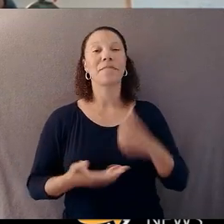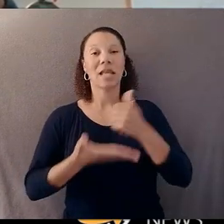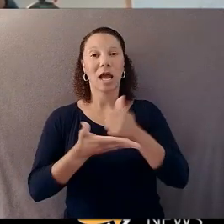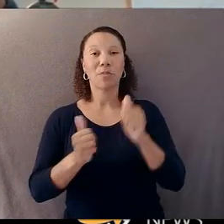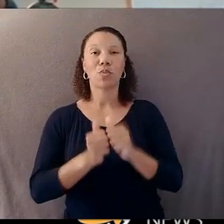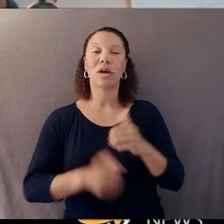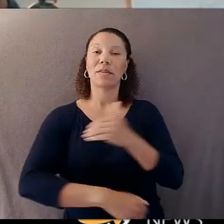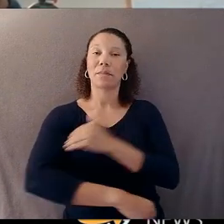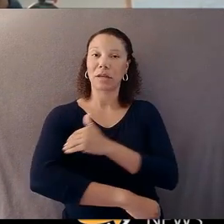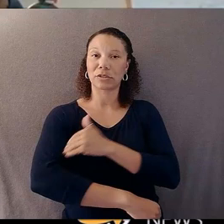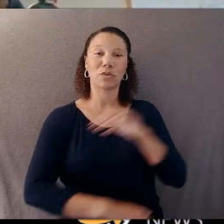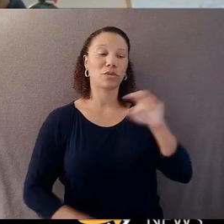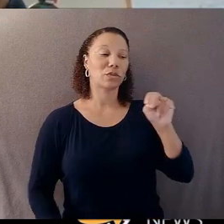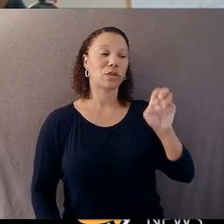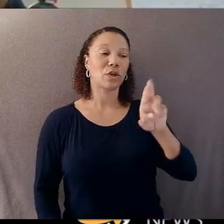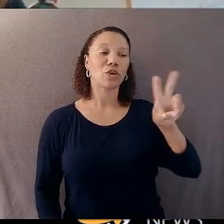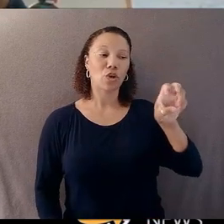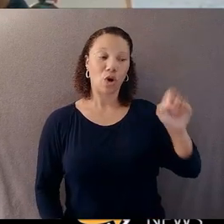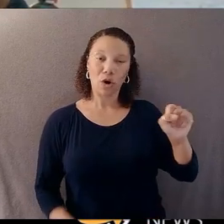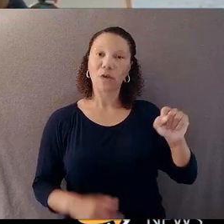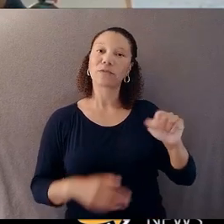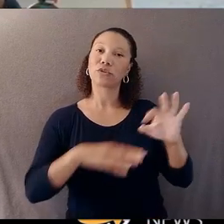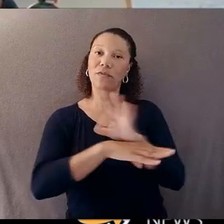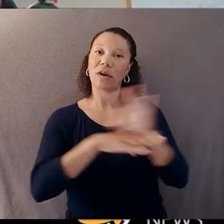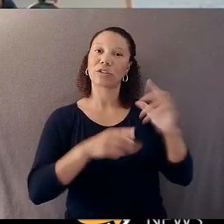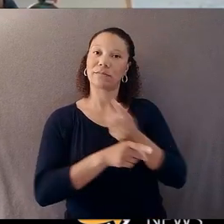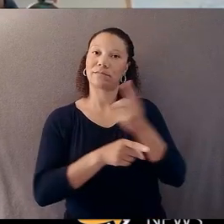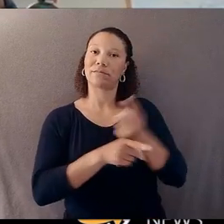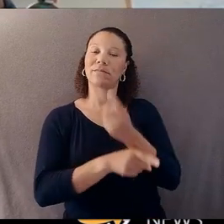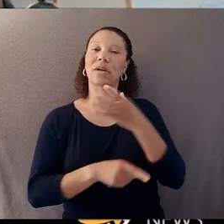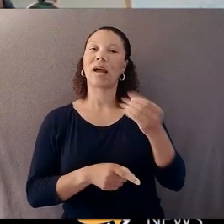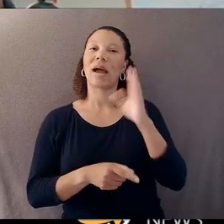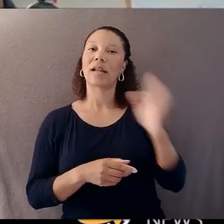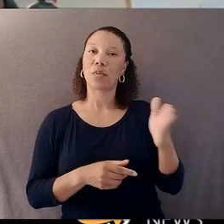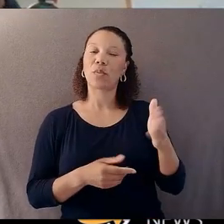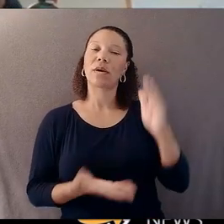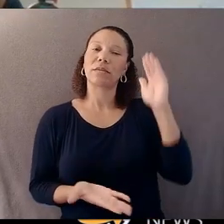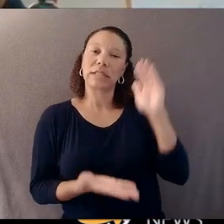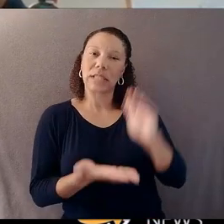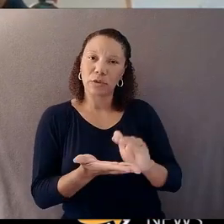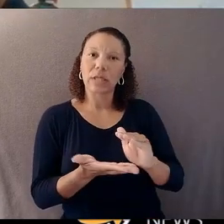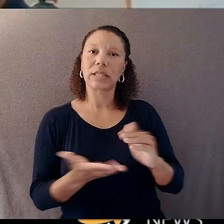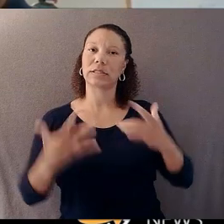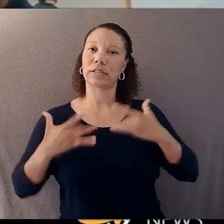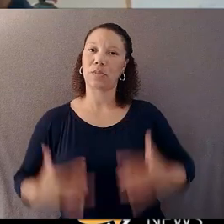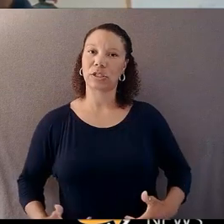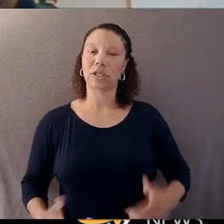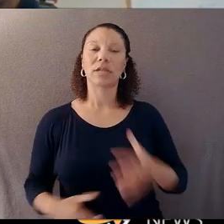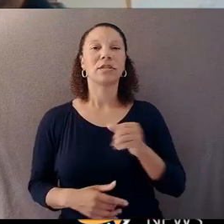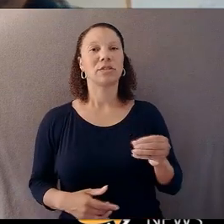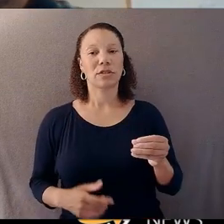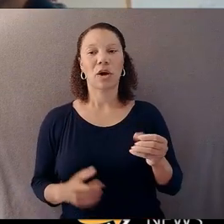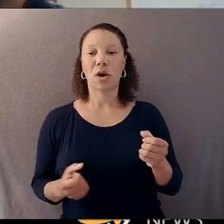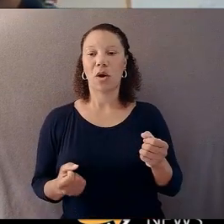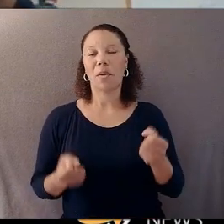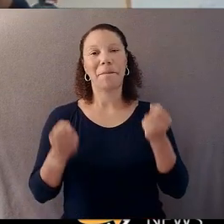nerves function like they should. And it also helps decrease symptoms of depression. So vitamin D does a lot of stuff for